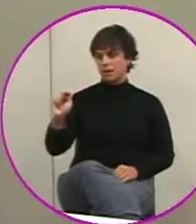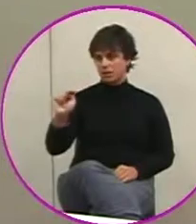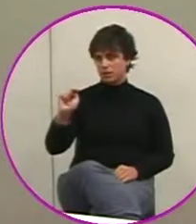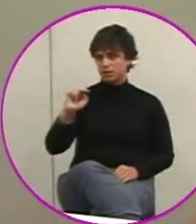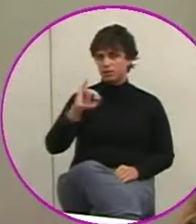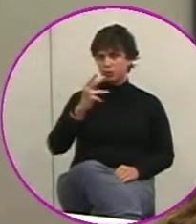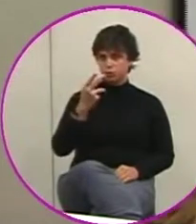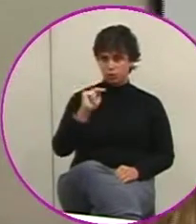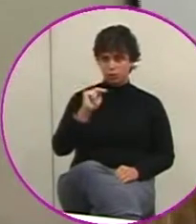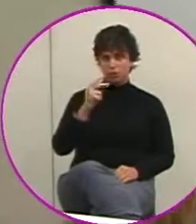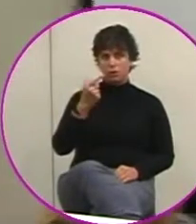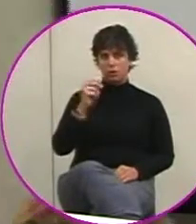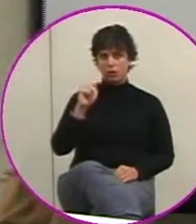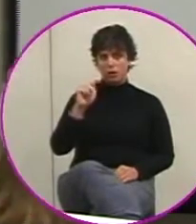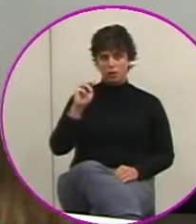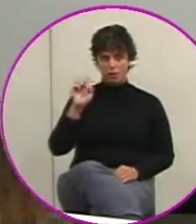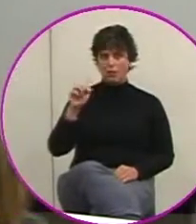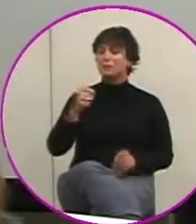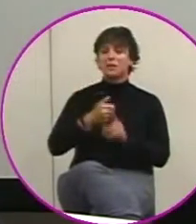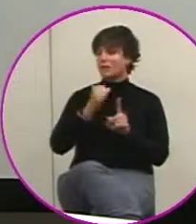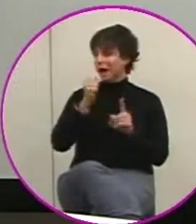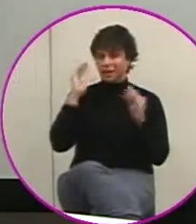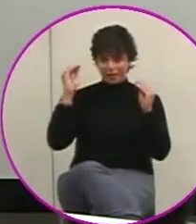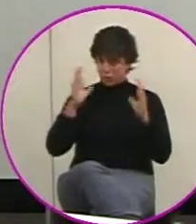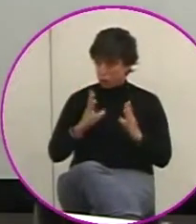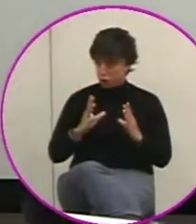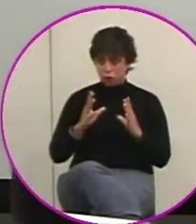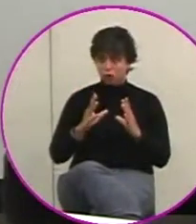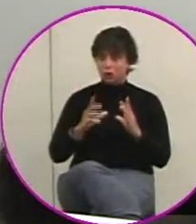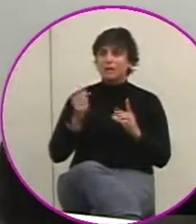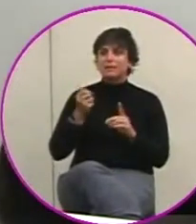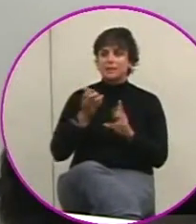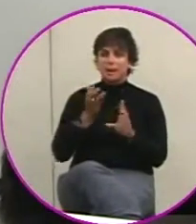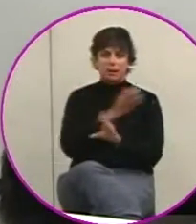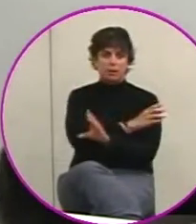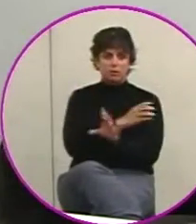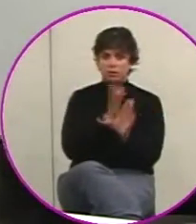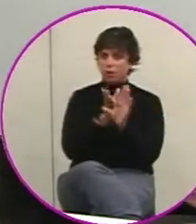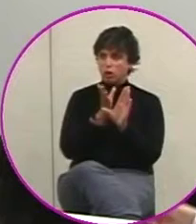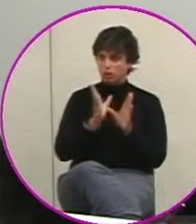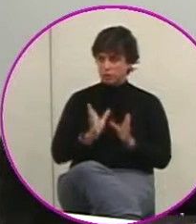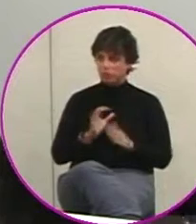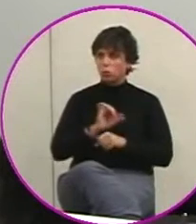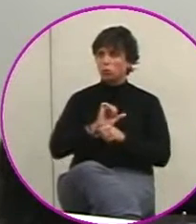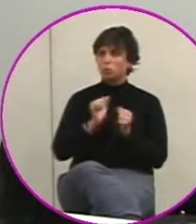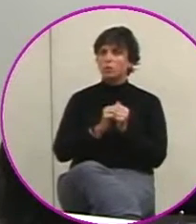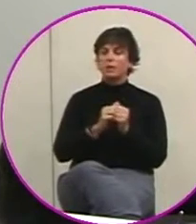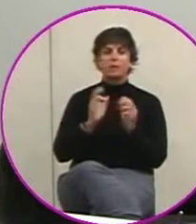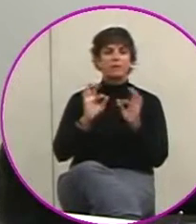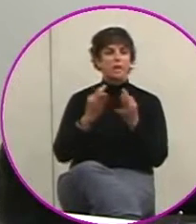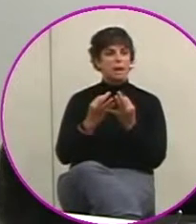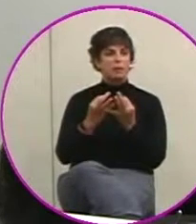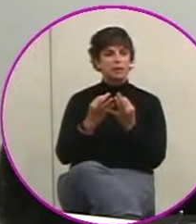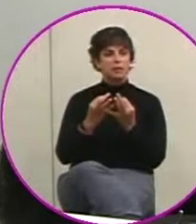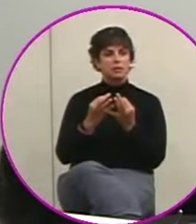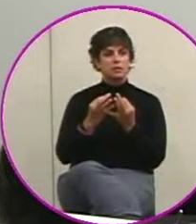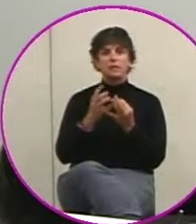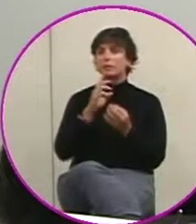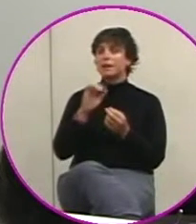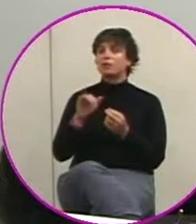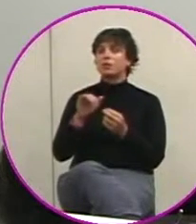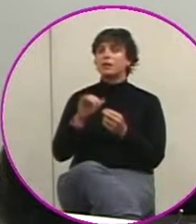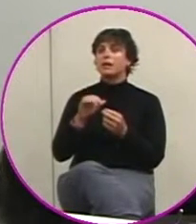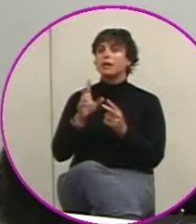Gottman. He's not an educator. He is a clinical psychologist who works with families, and particularly couples